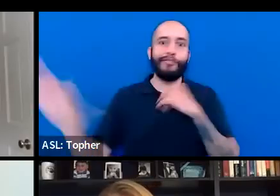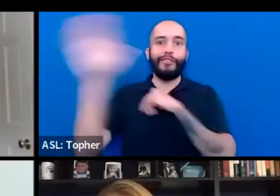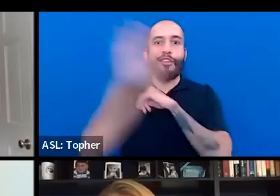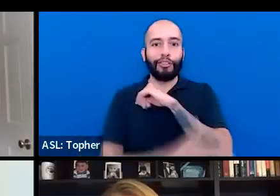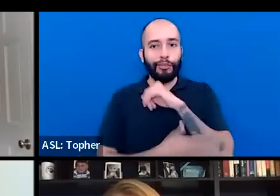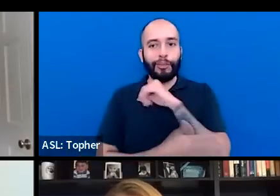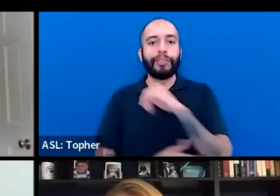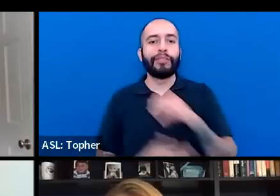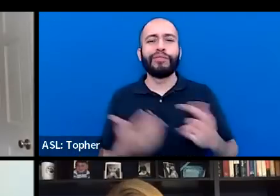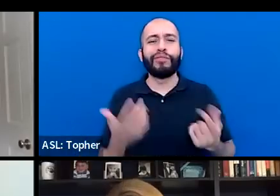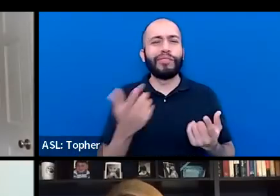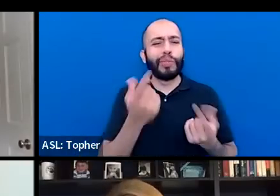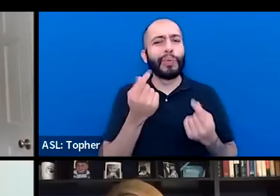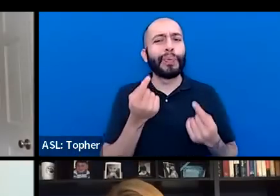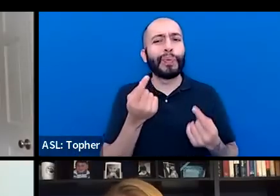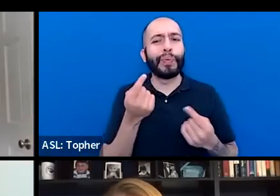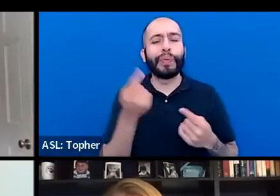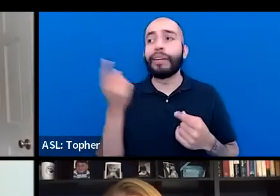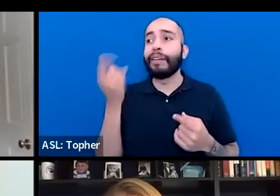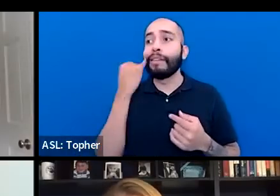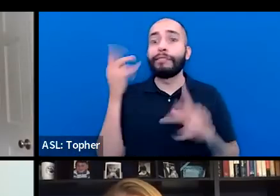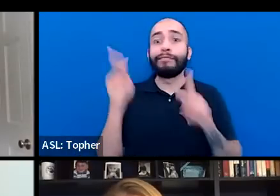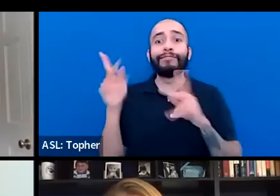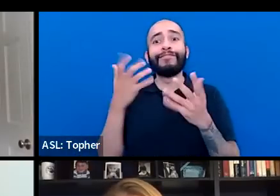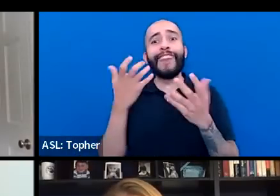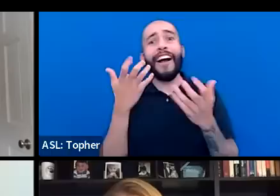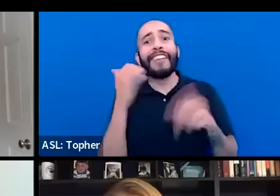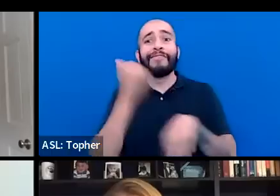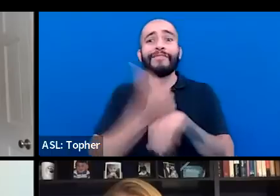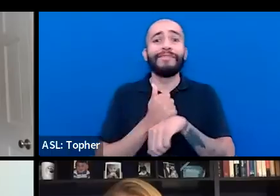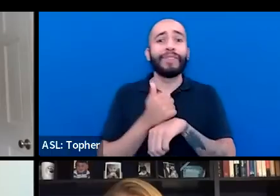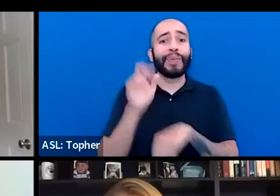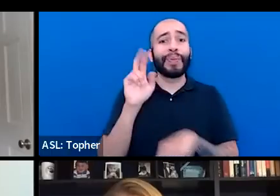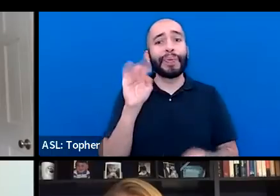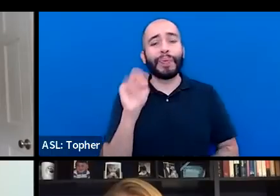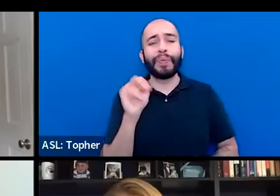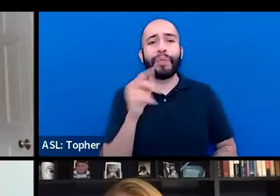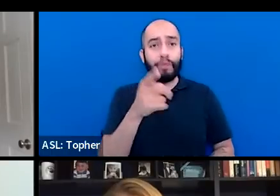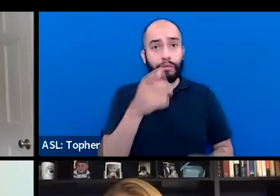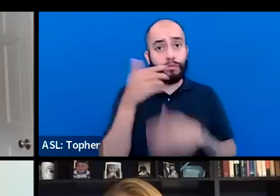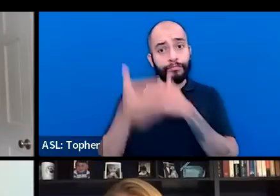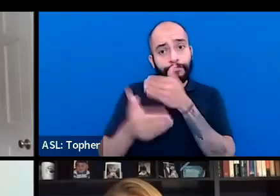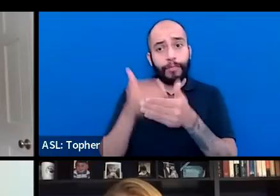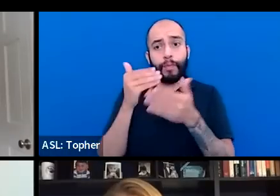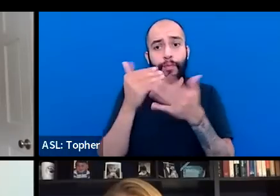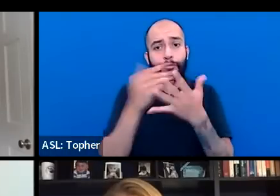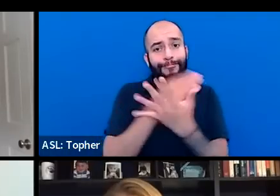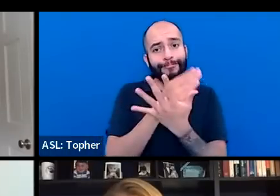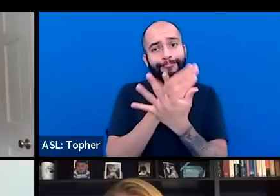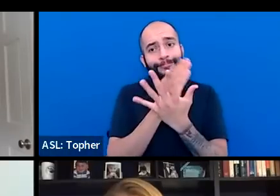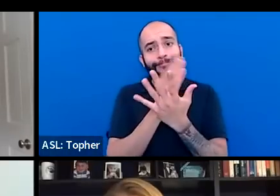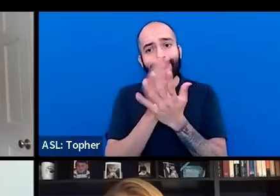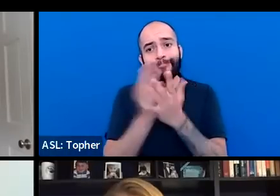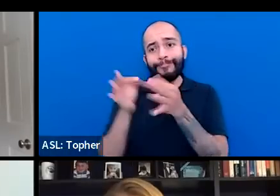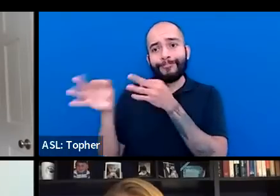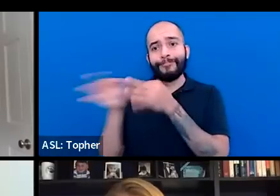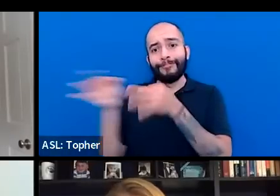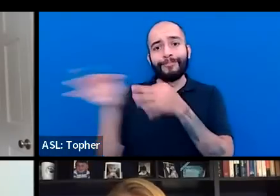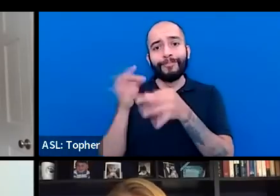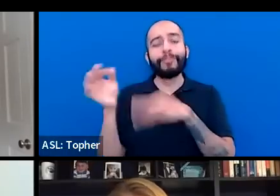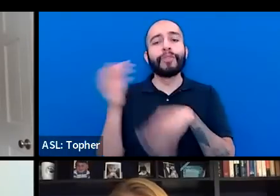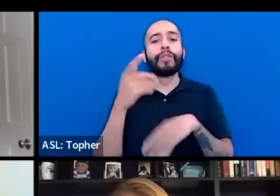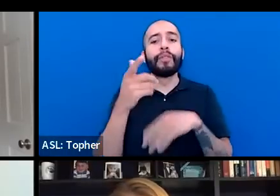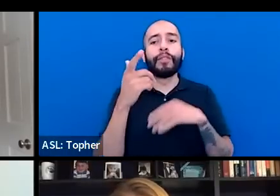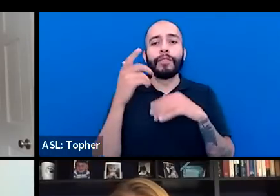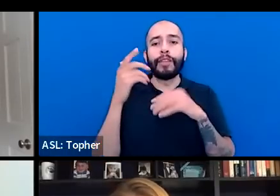to do to unionize? How do you build on the wonderful things you've already done? Can I jump in there? Sure. So I